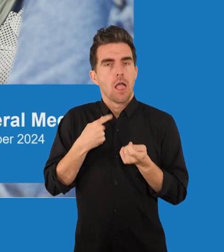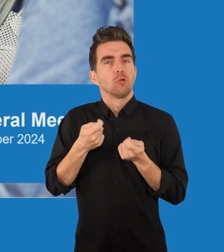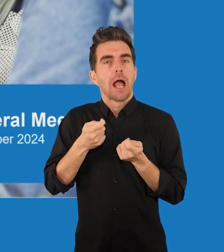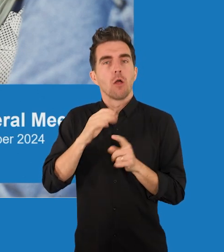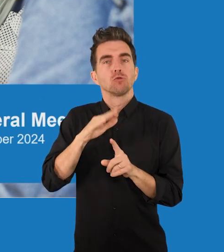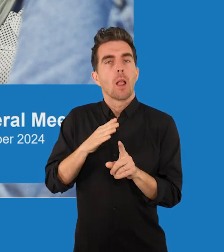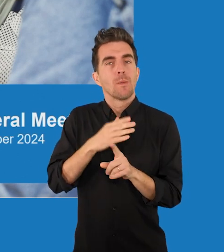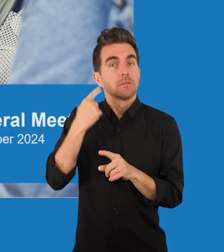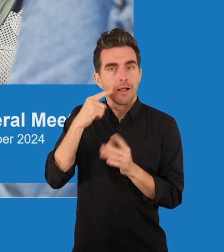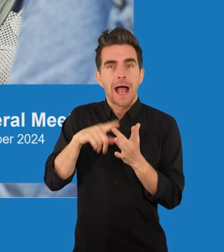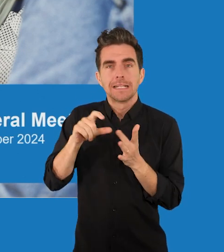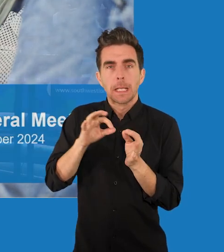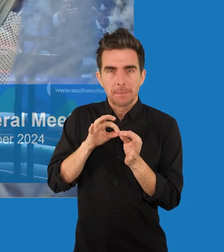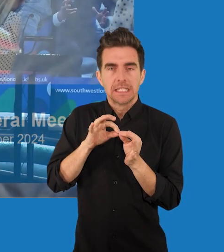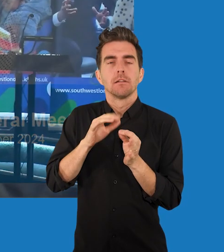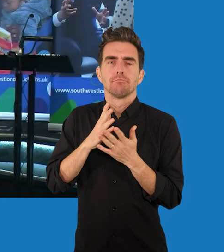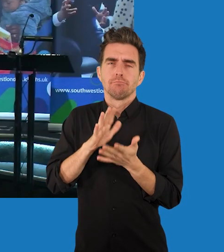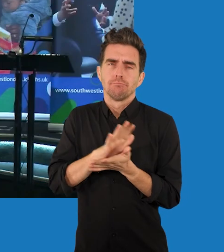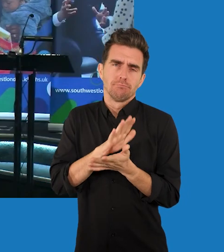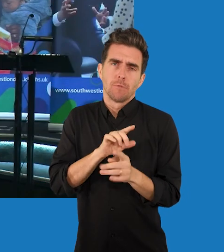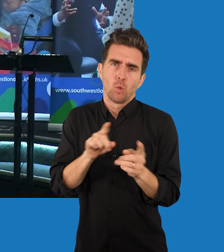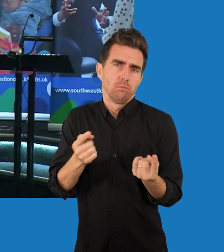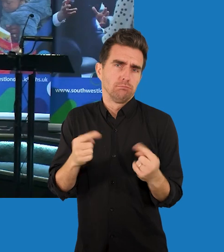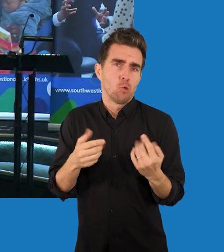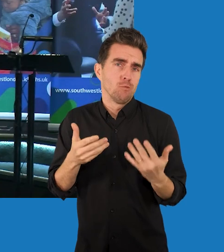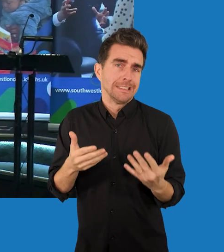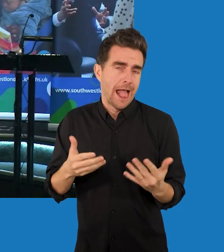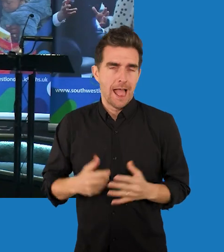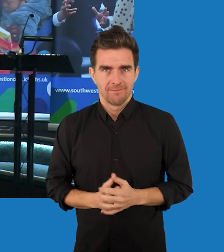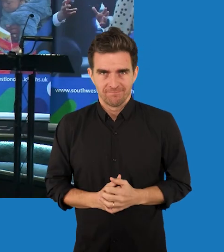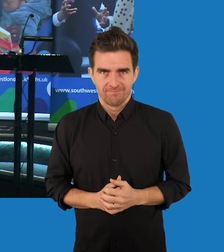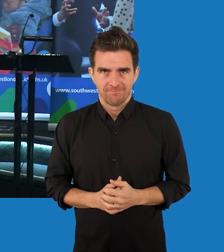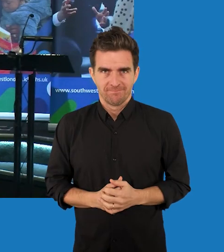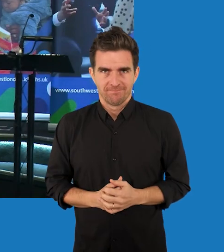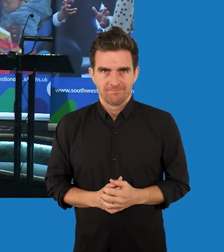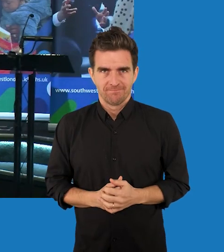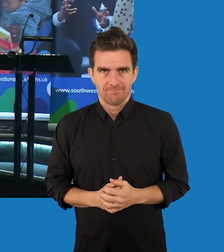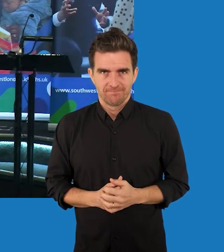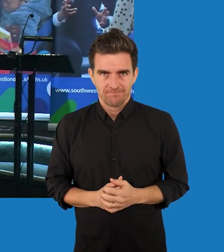South West London ICB, and it's a real pleasure to have you with us today.